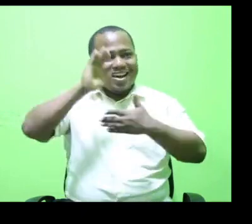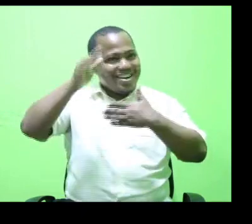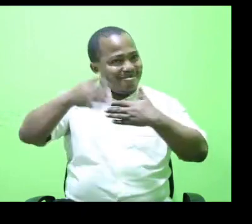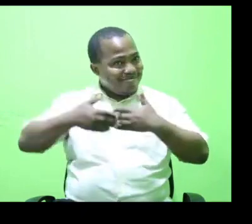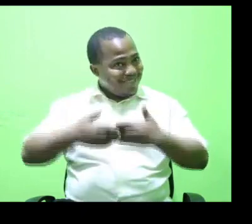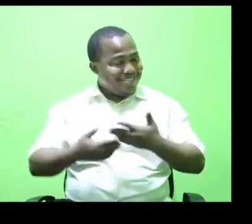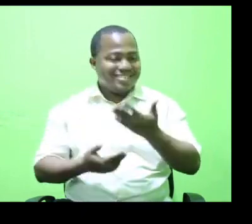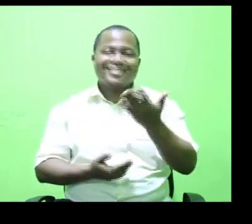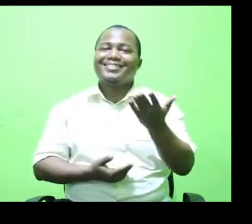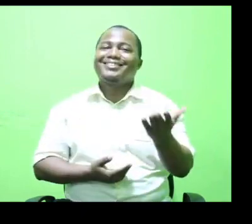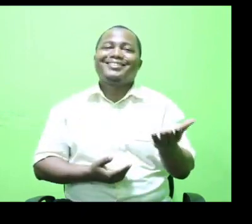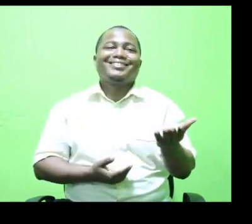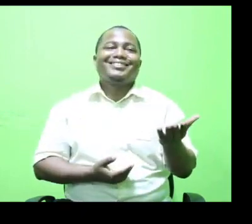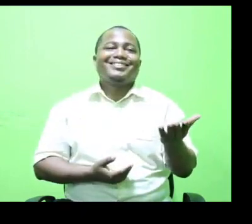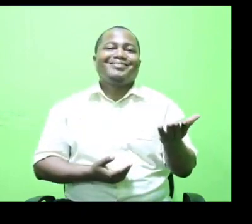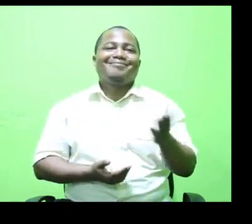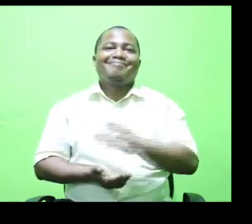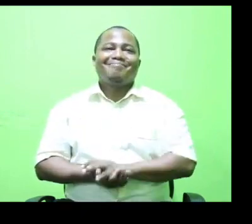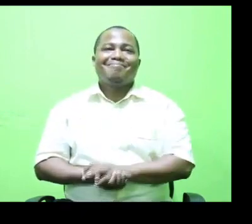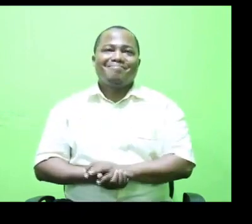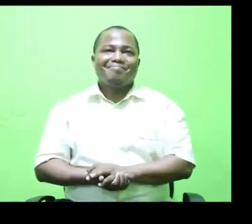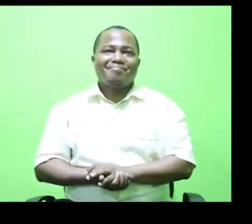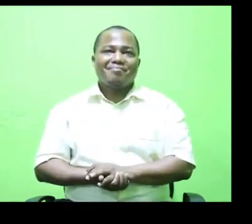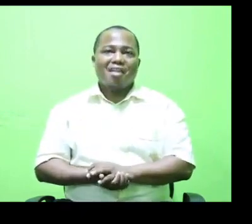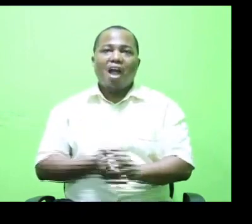Repeat the word, please.